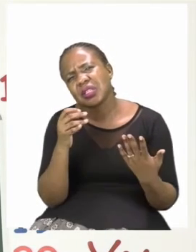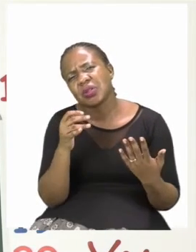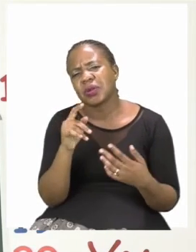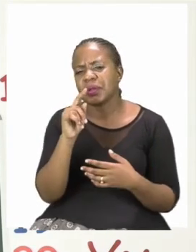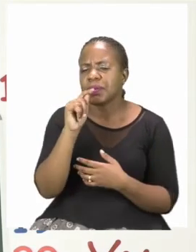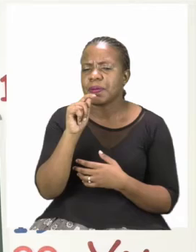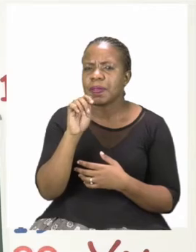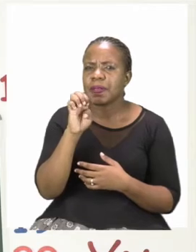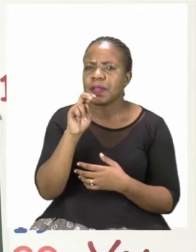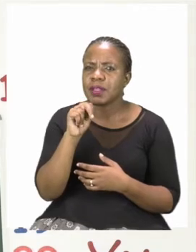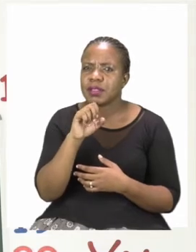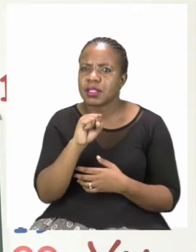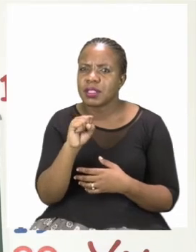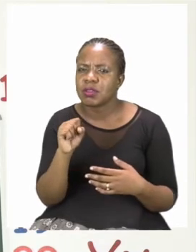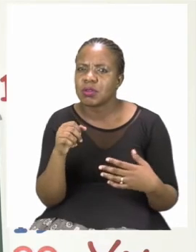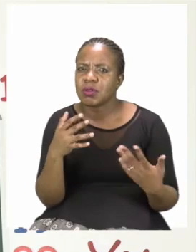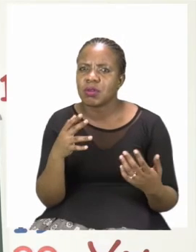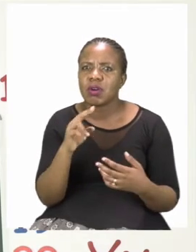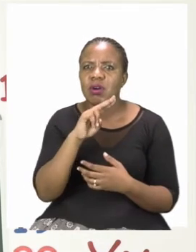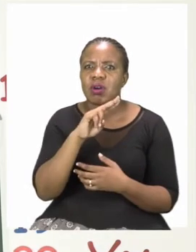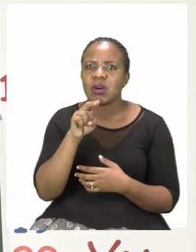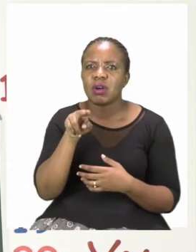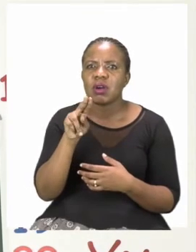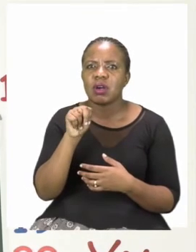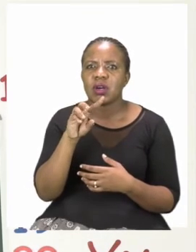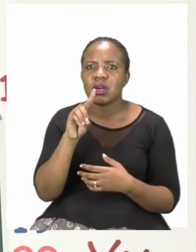to start and we're going to go